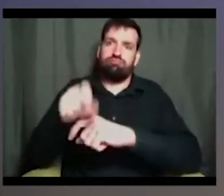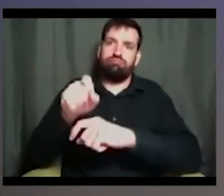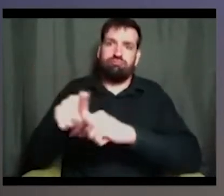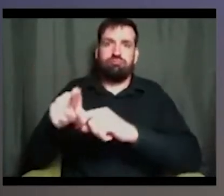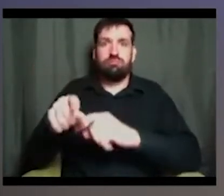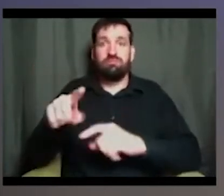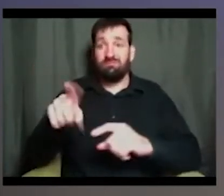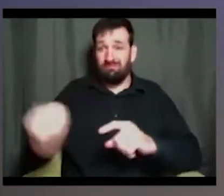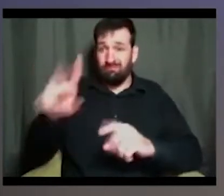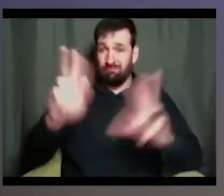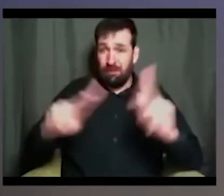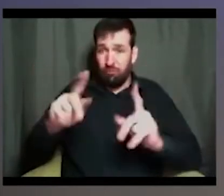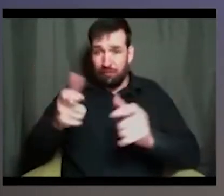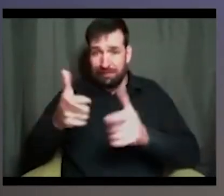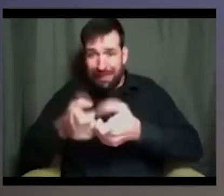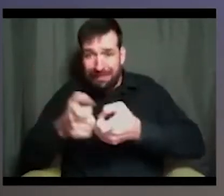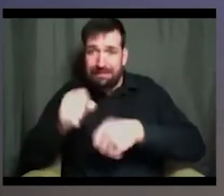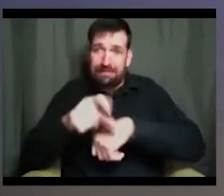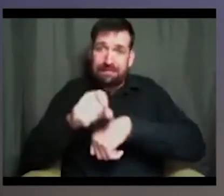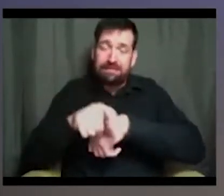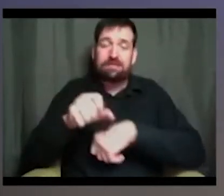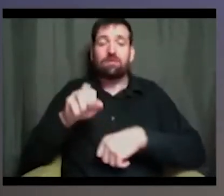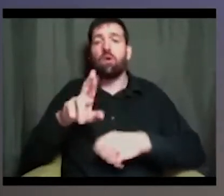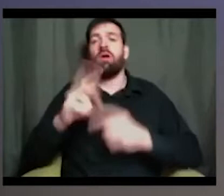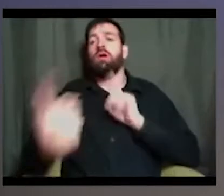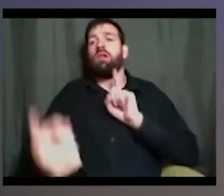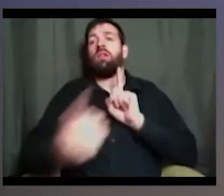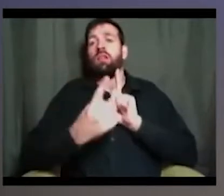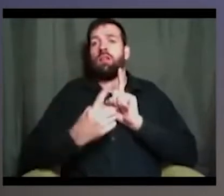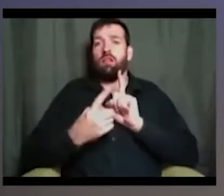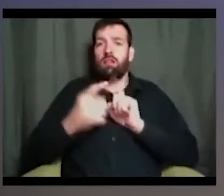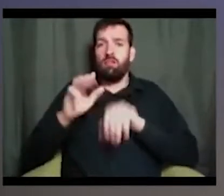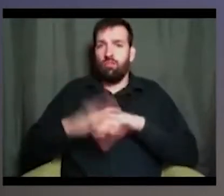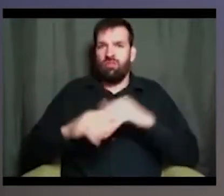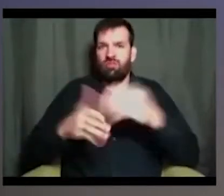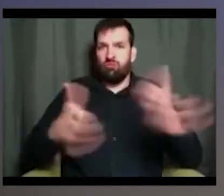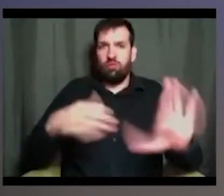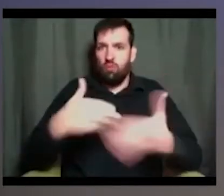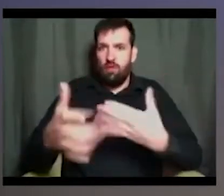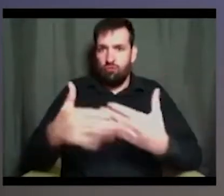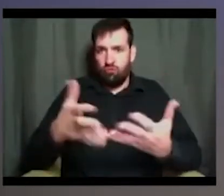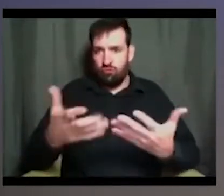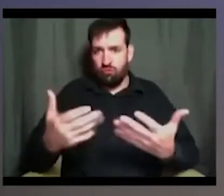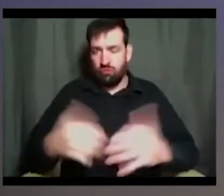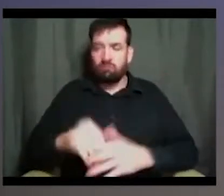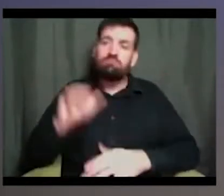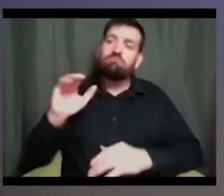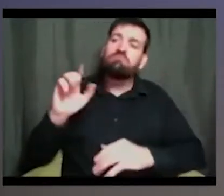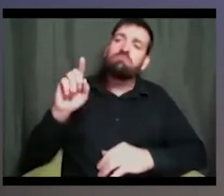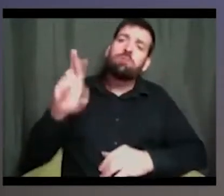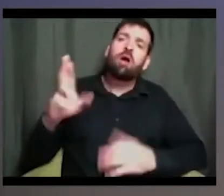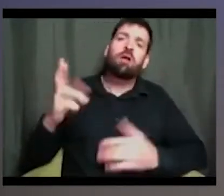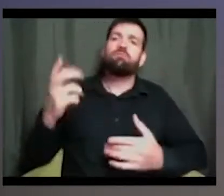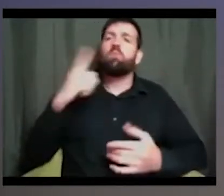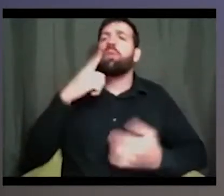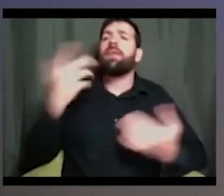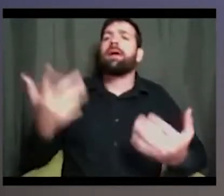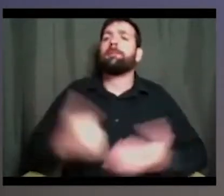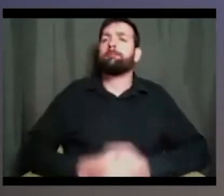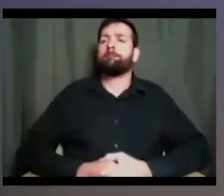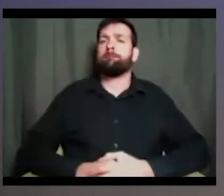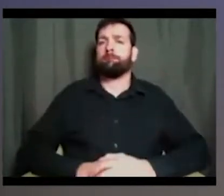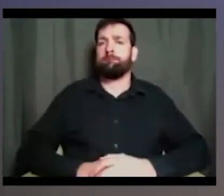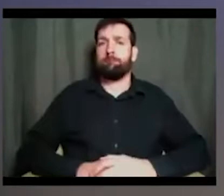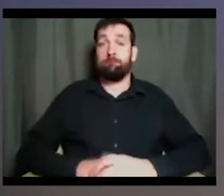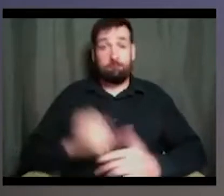texting you about it, or kind of come up to you on the street or whatever and say, hey, doc, what do you think? And yeah, I mean,